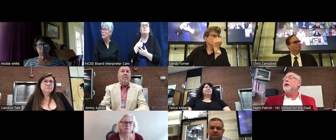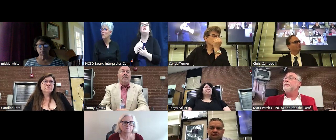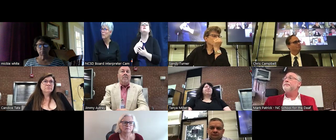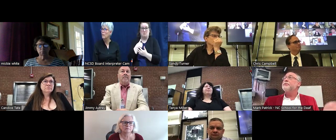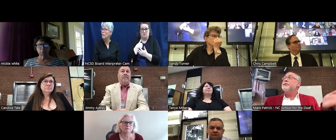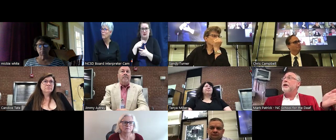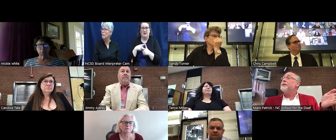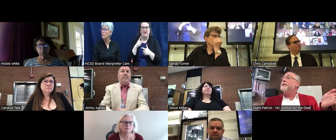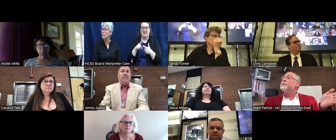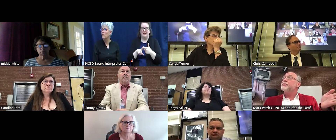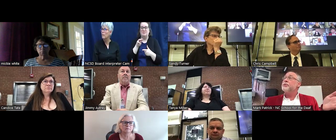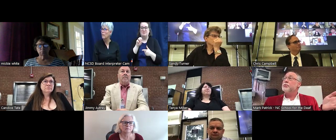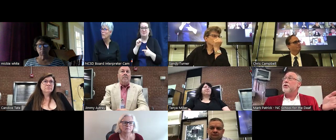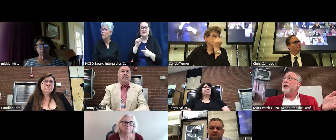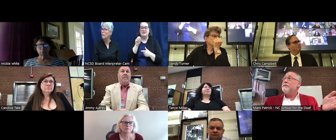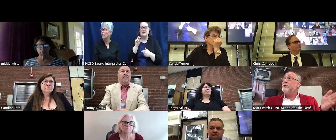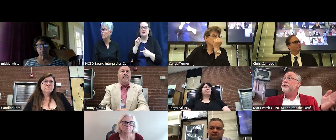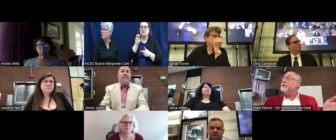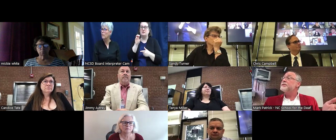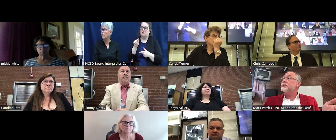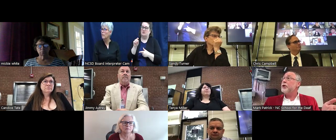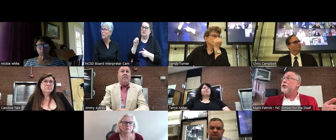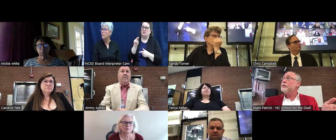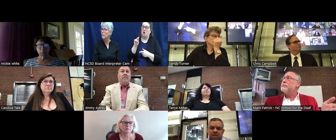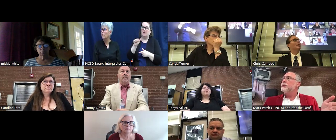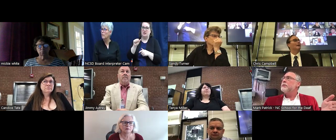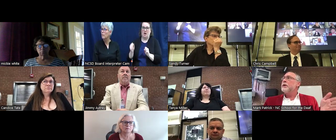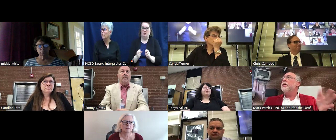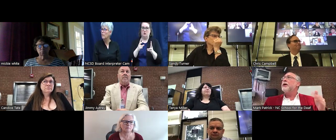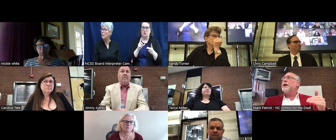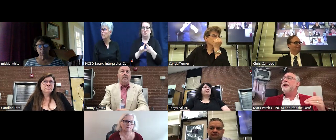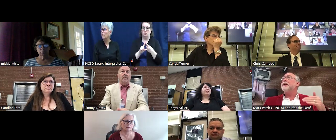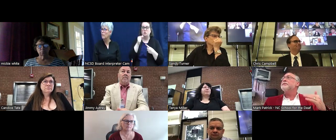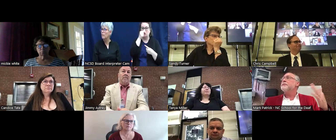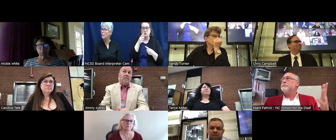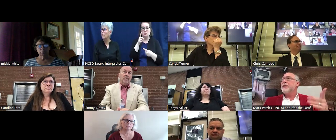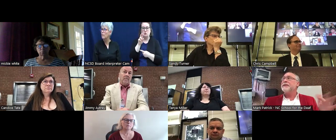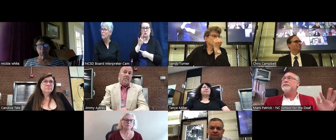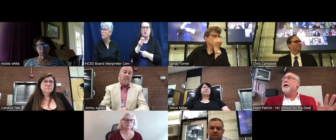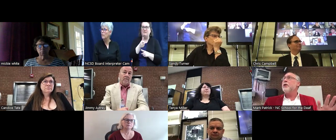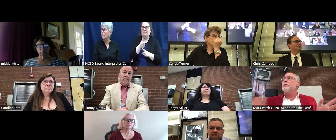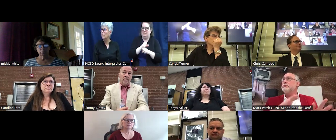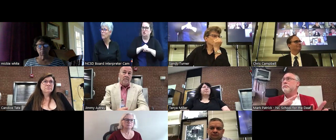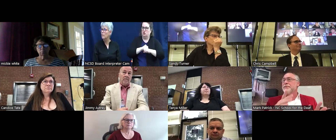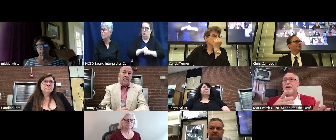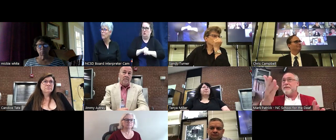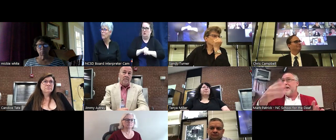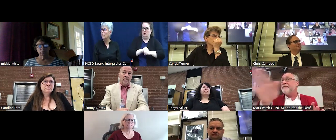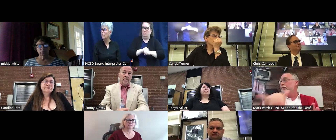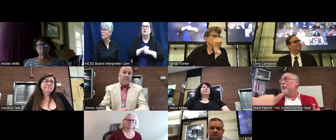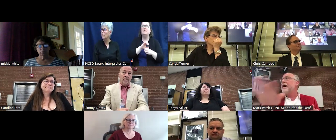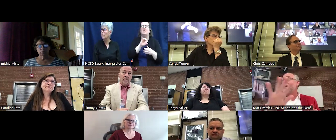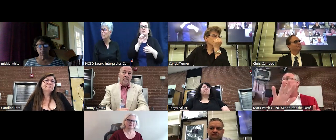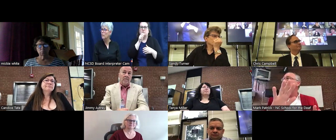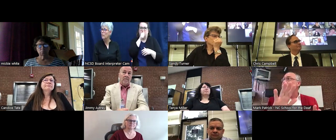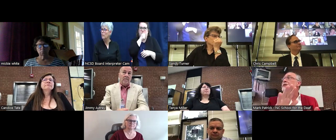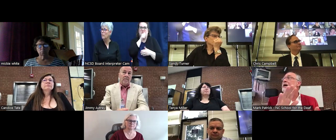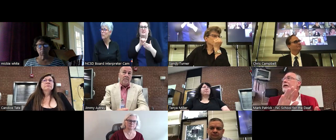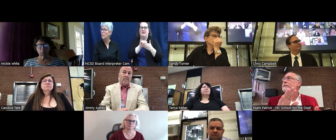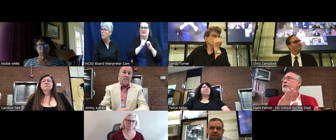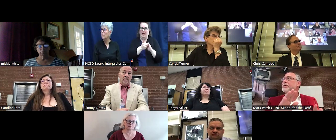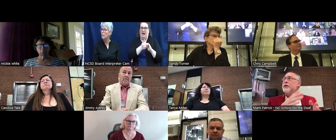Tanya uploads it up into the Google Drive, which is secure. And that's how, and then they have full access